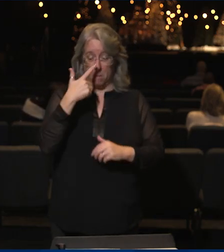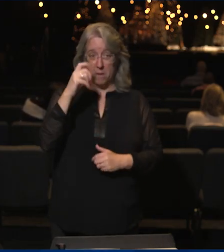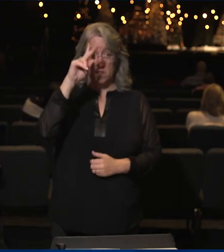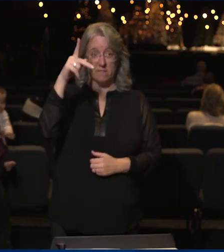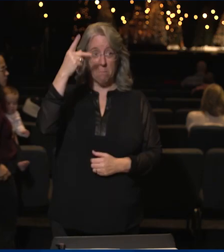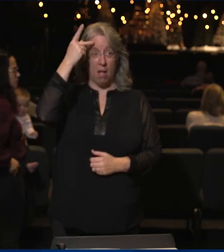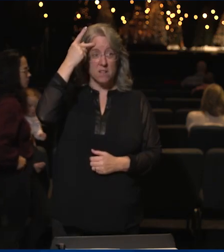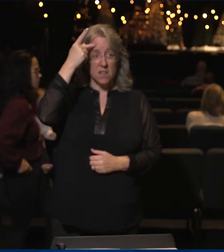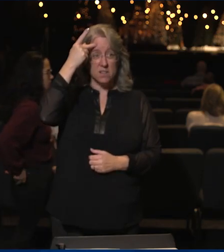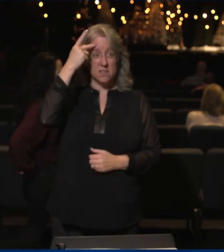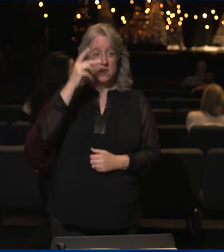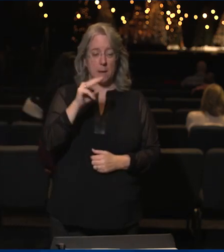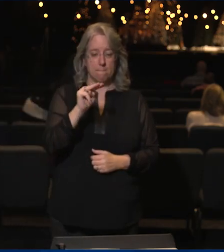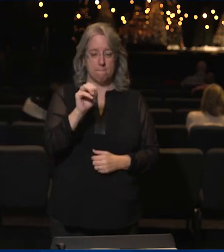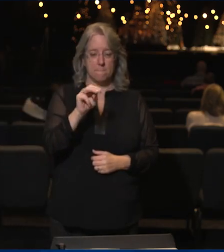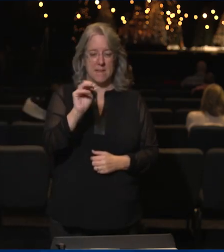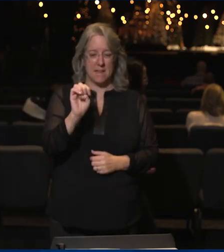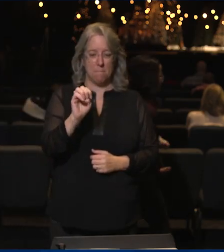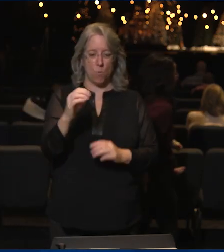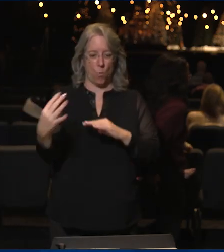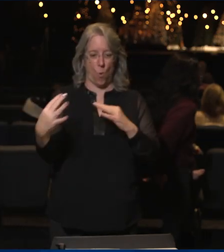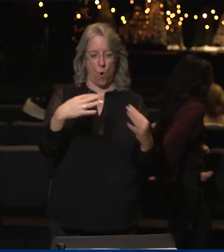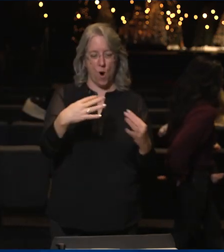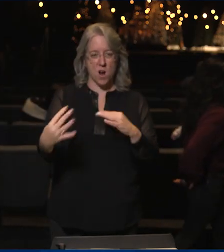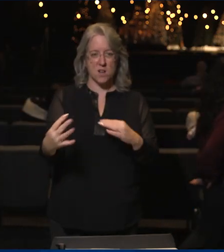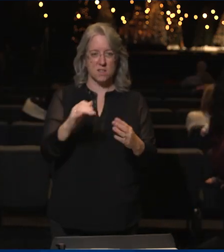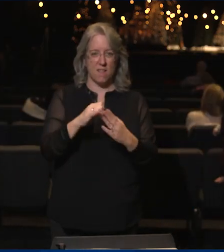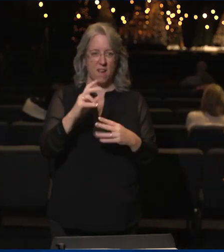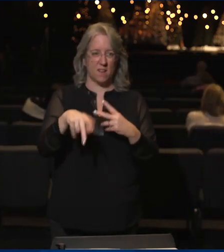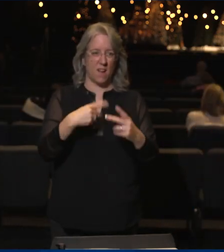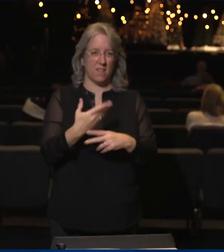The meme wars.